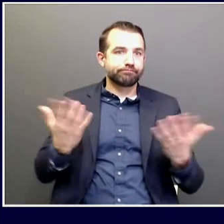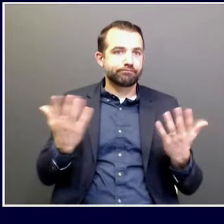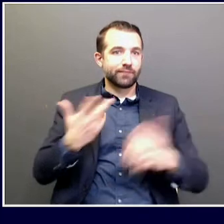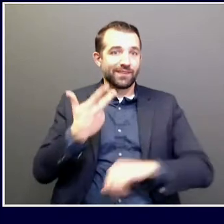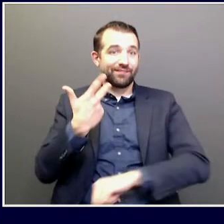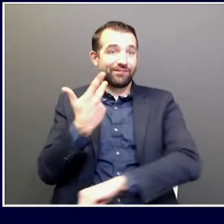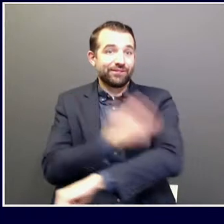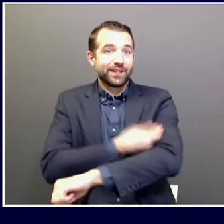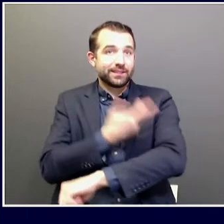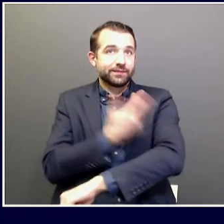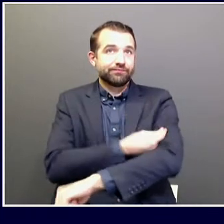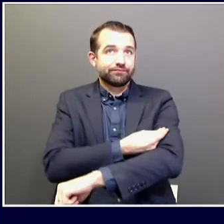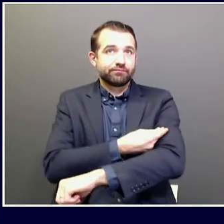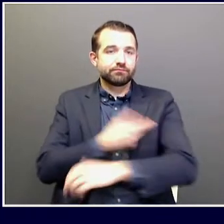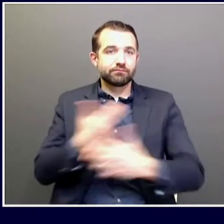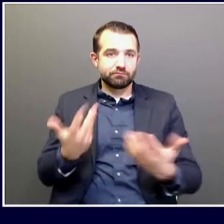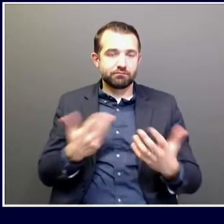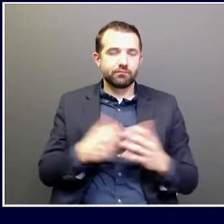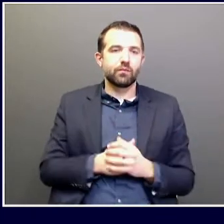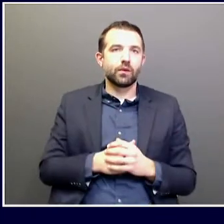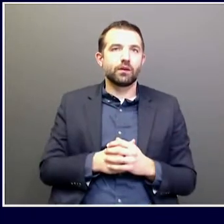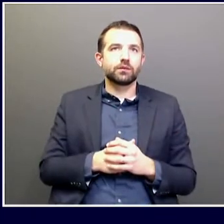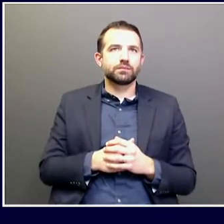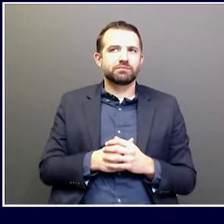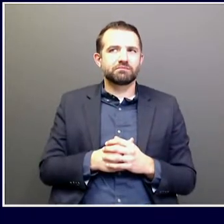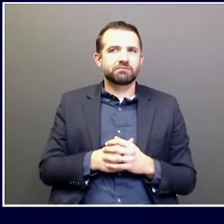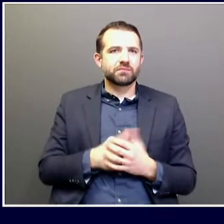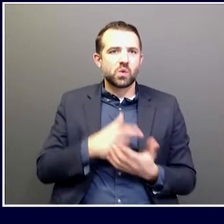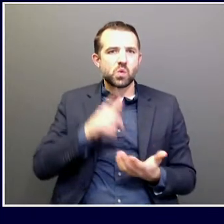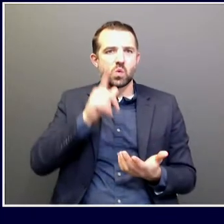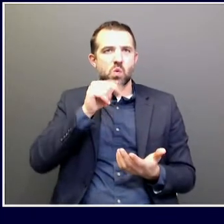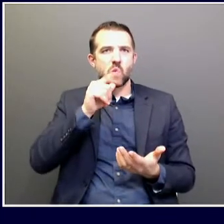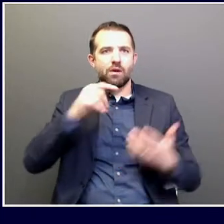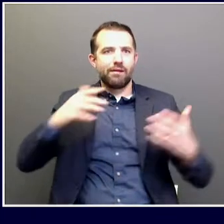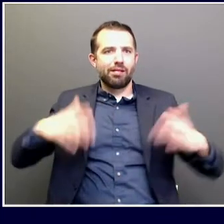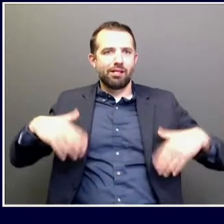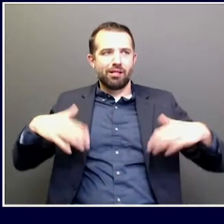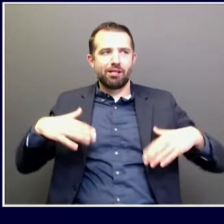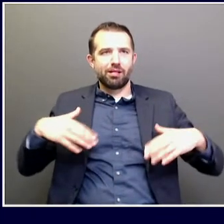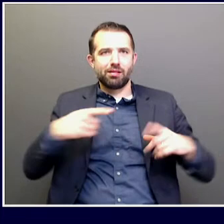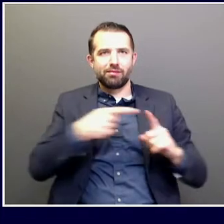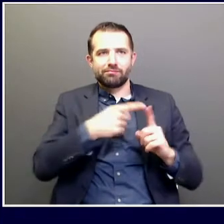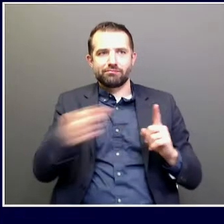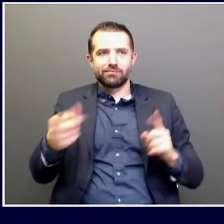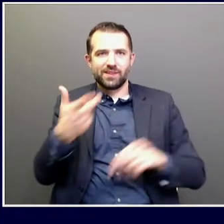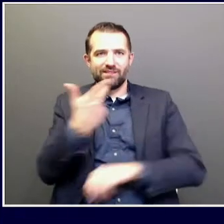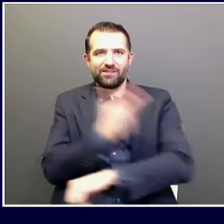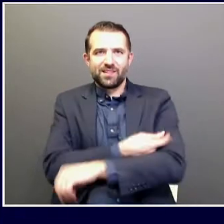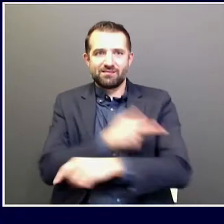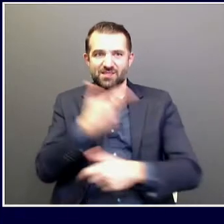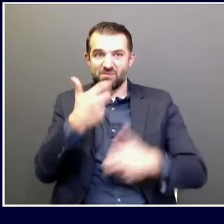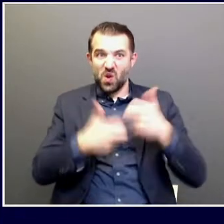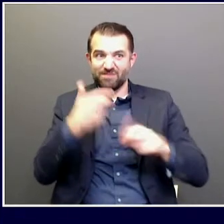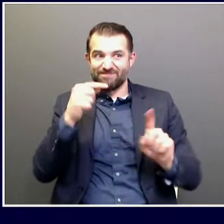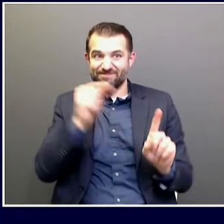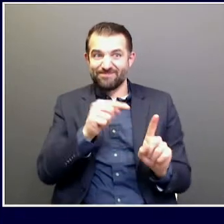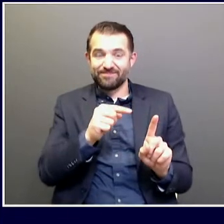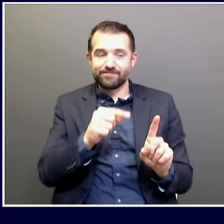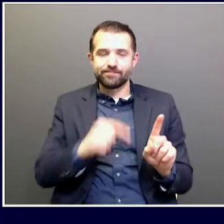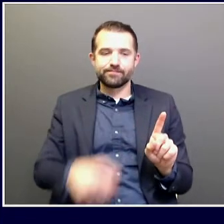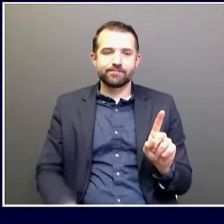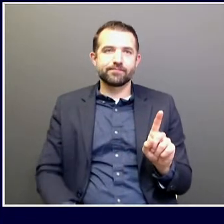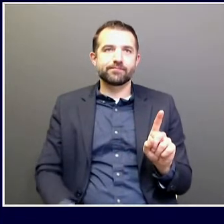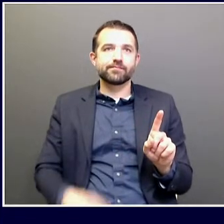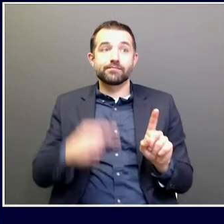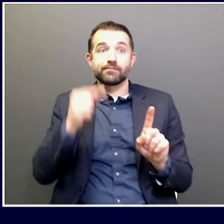who isn't really getting the vaccine is seeming more like the issue really than the strategy, right? I mean, if everybody got it,